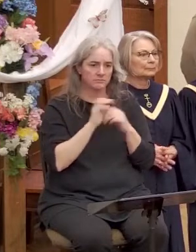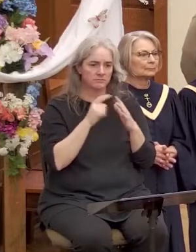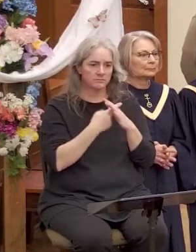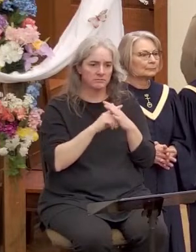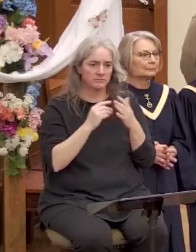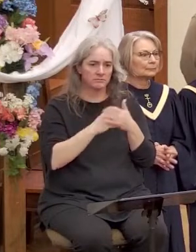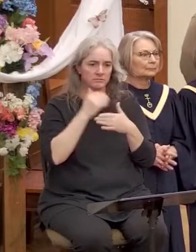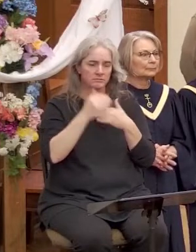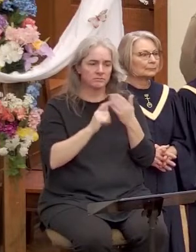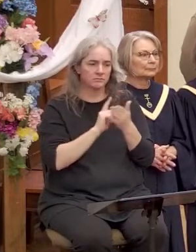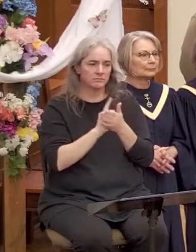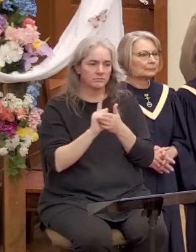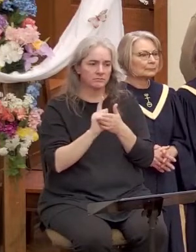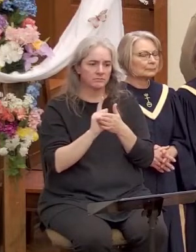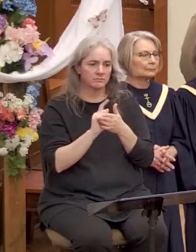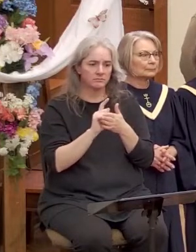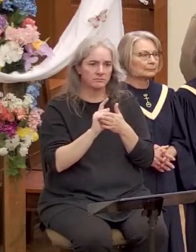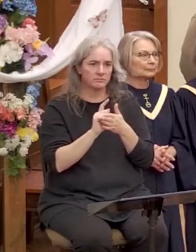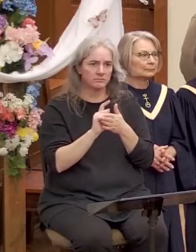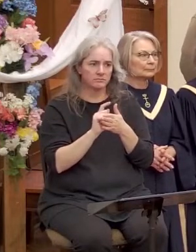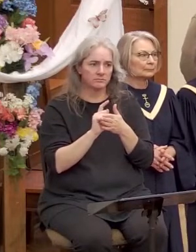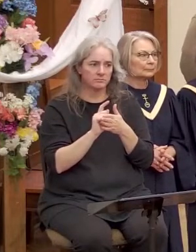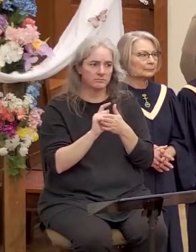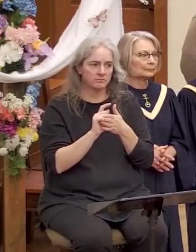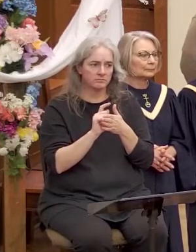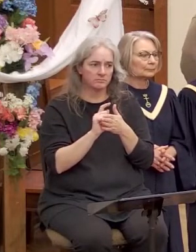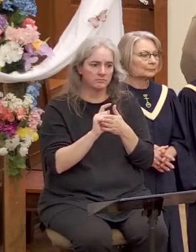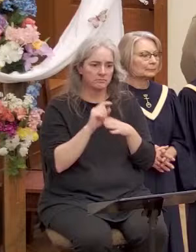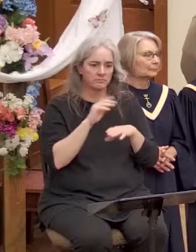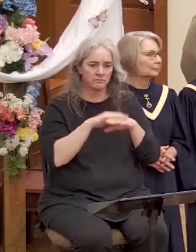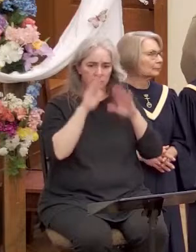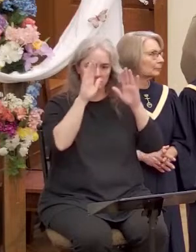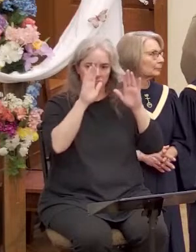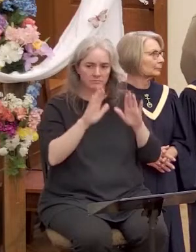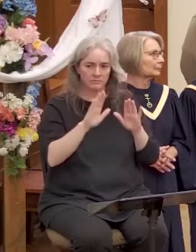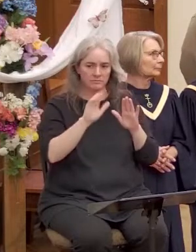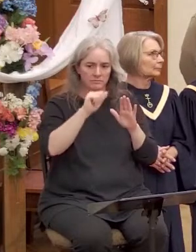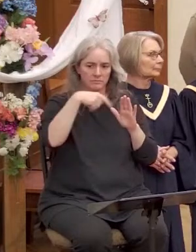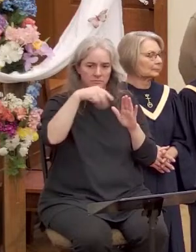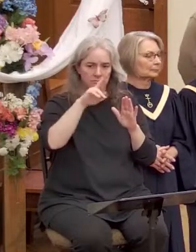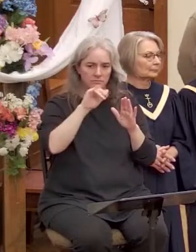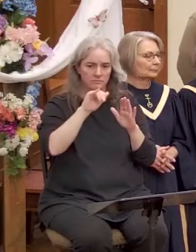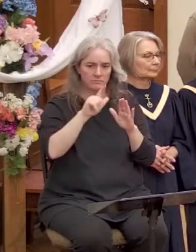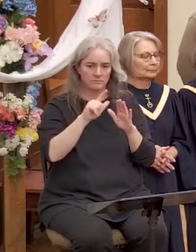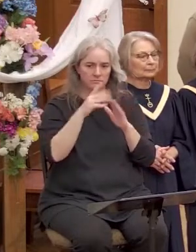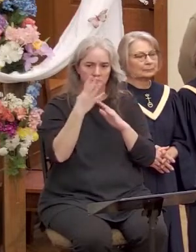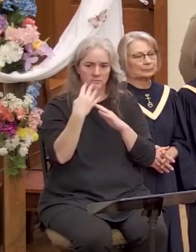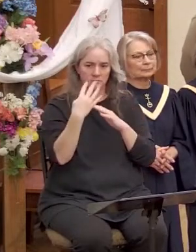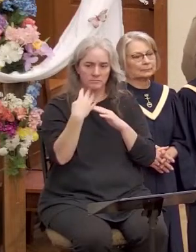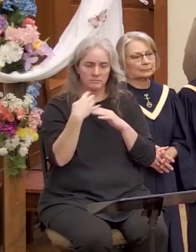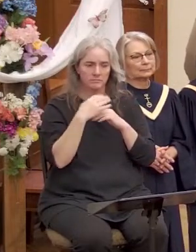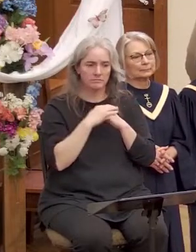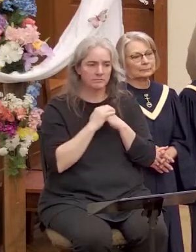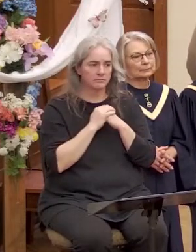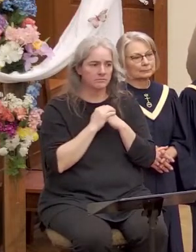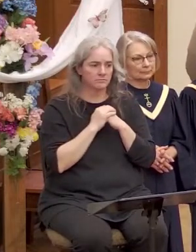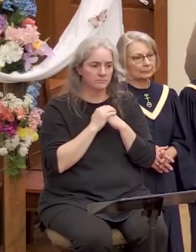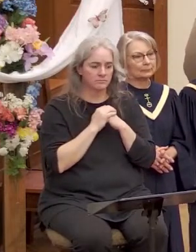next week on whatever that Sunday is. April 14th. April 14th. Thank you.